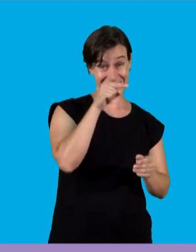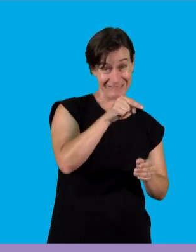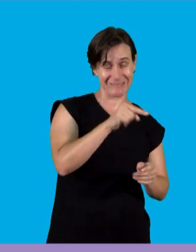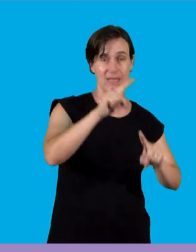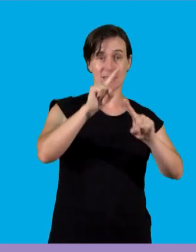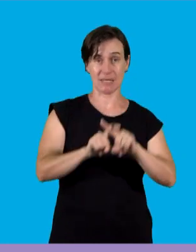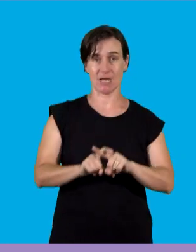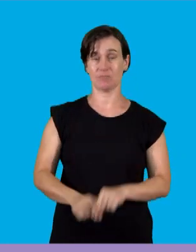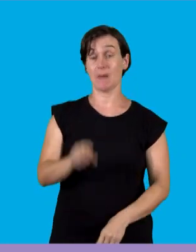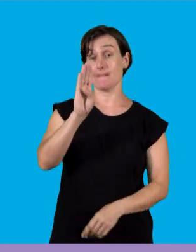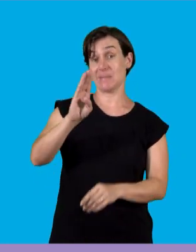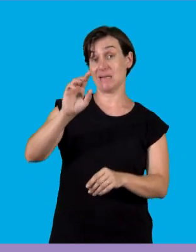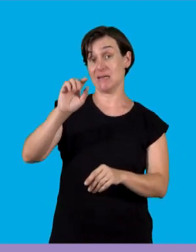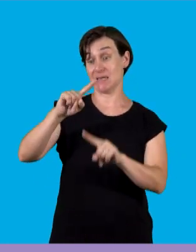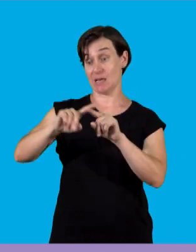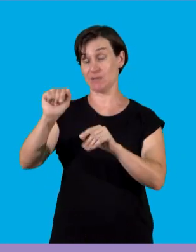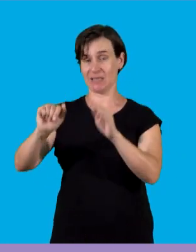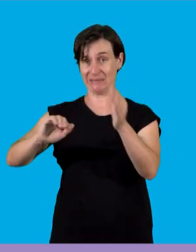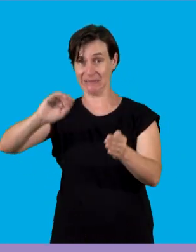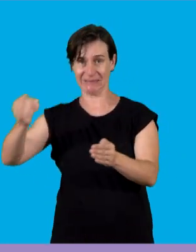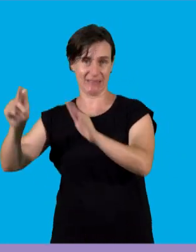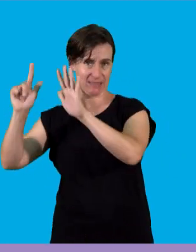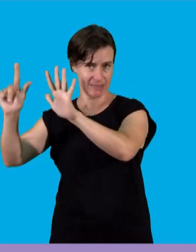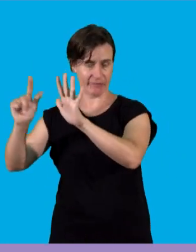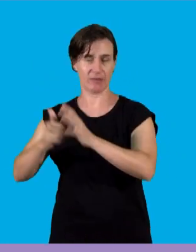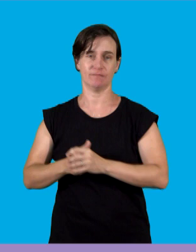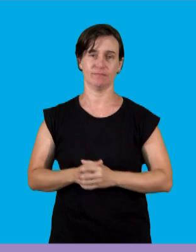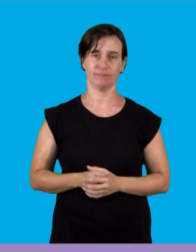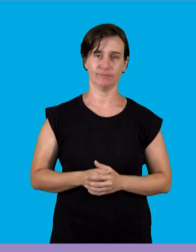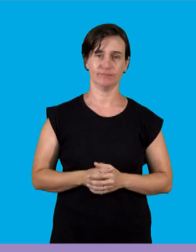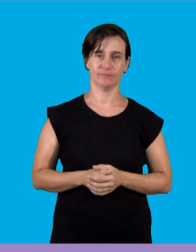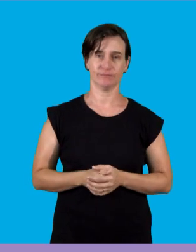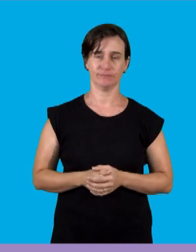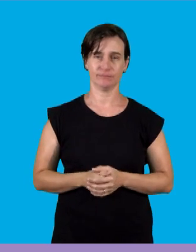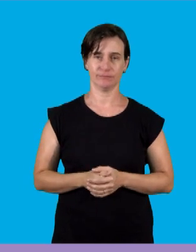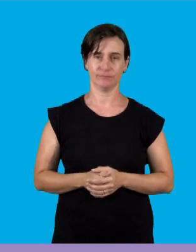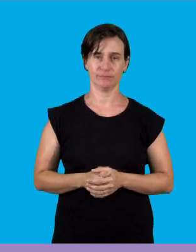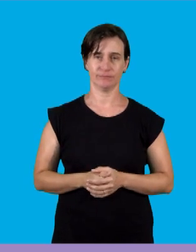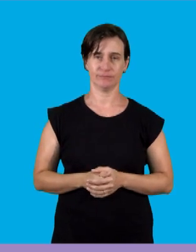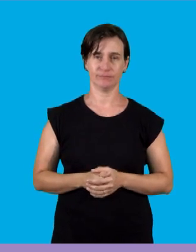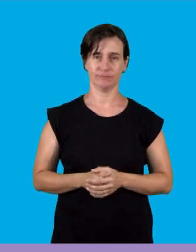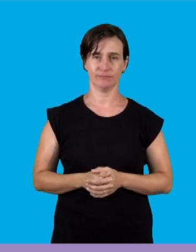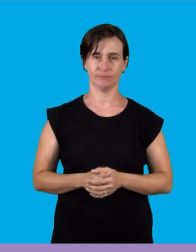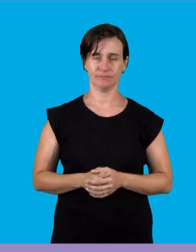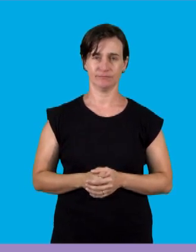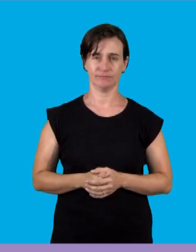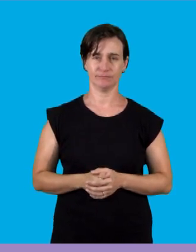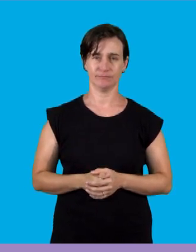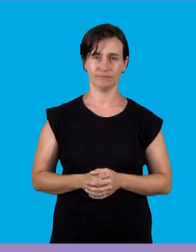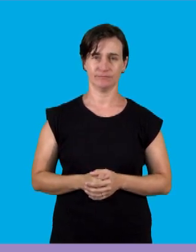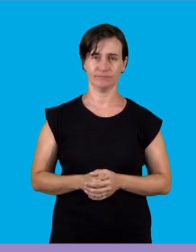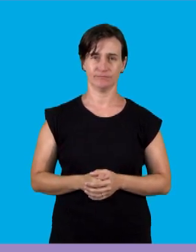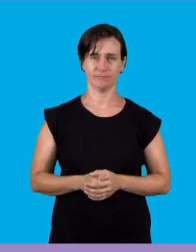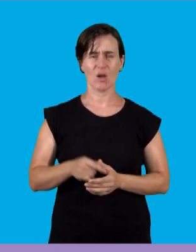squared multiplied by b multiplied by a raised to the exponent of 7. Now, how